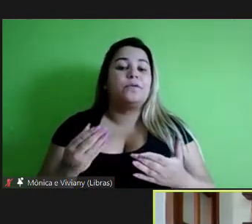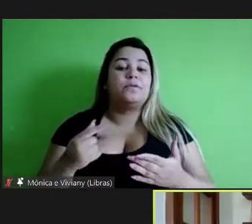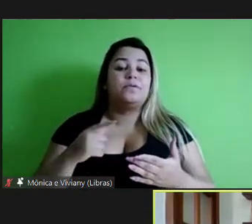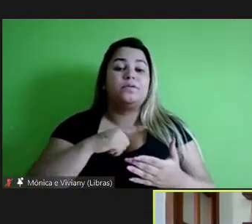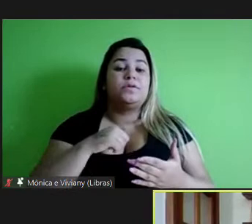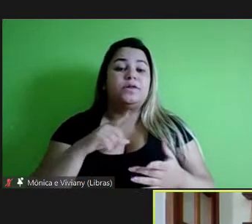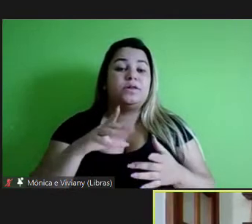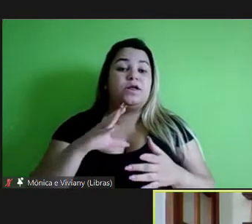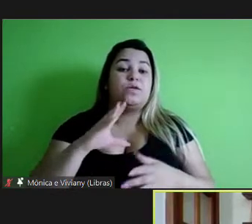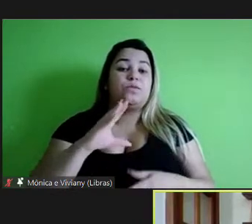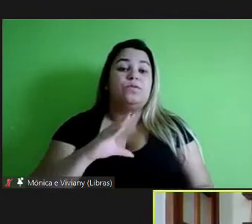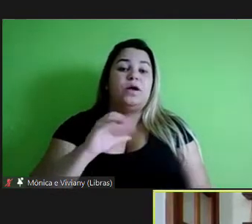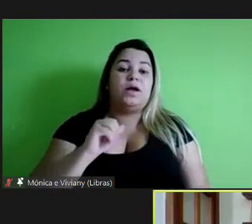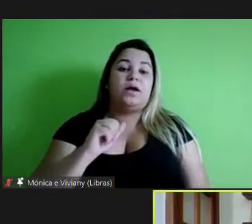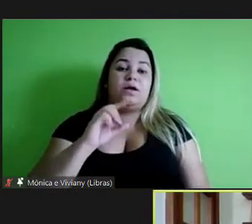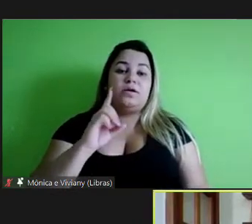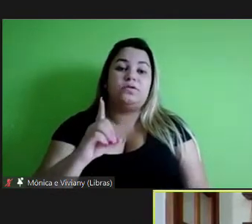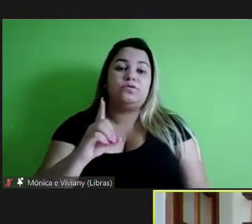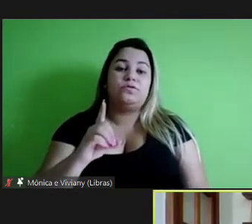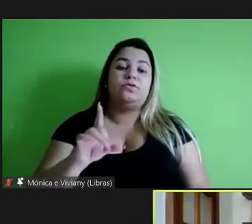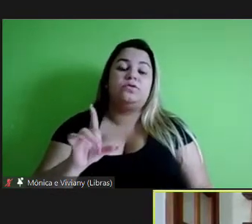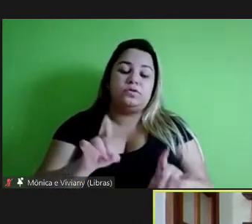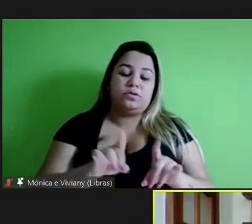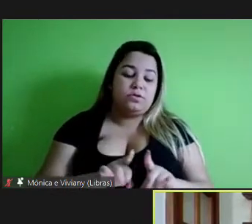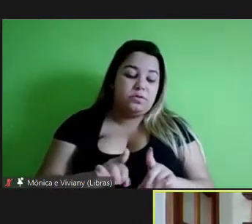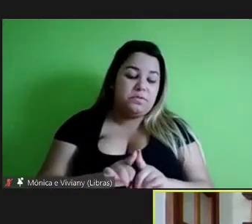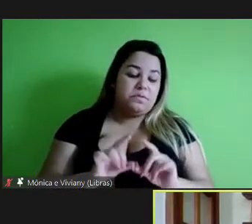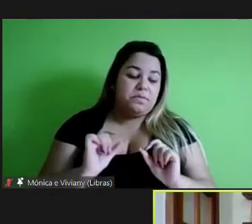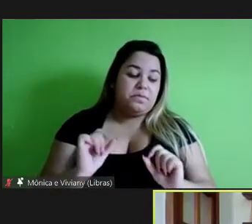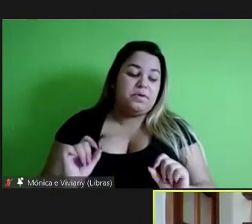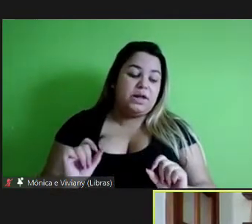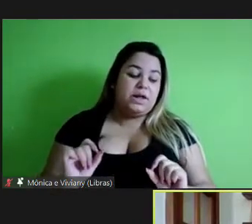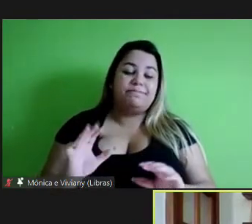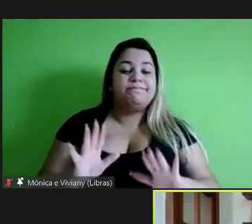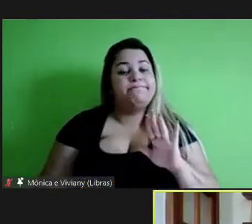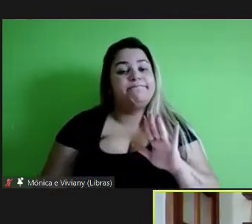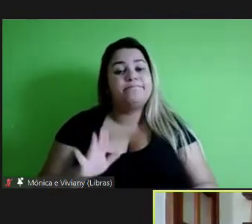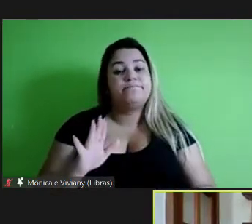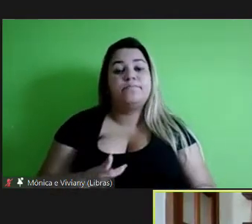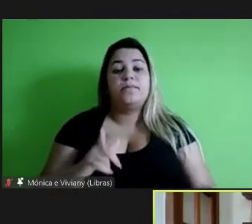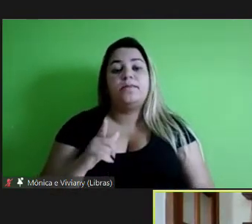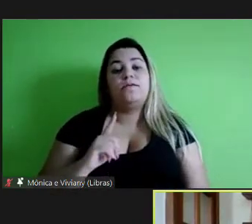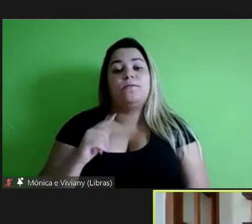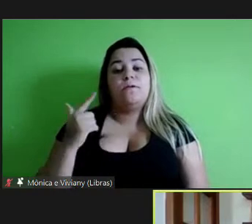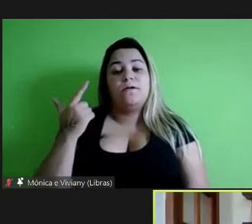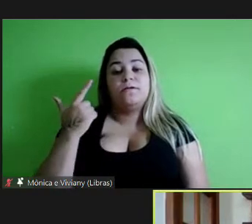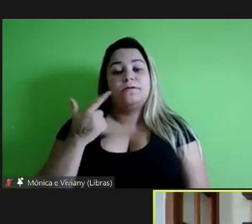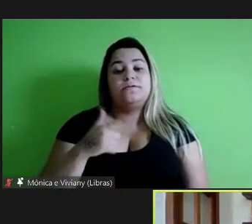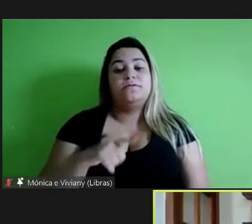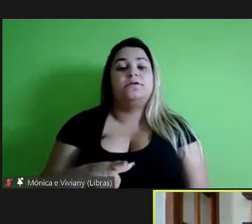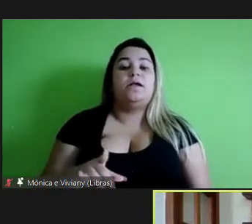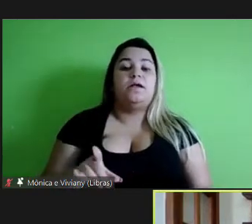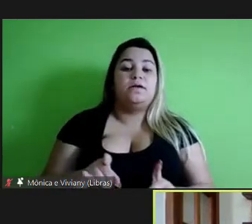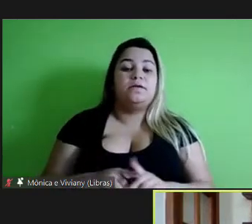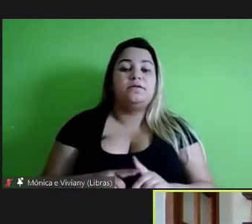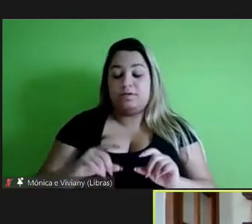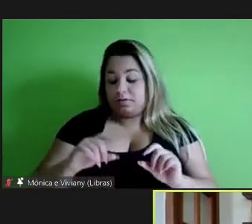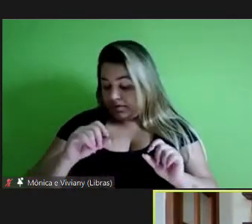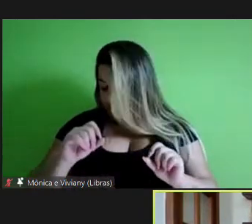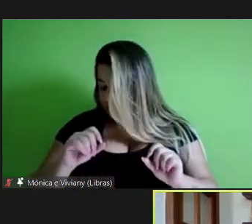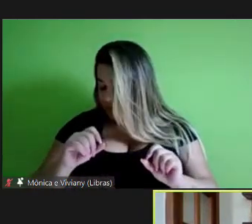risk, those who are in the in this registry for social assistance, and maybe they cannot handle